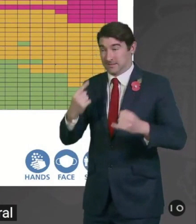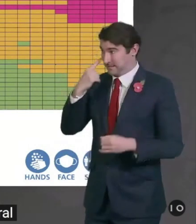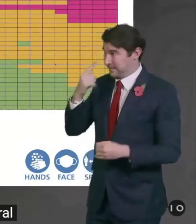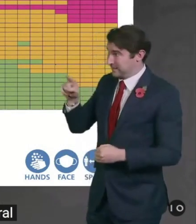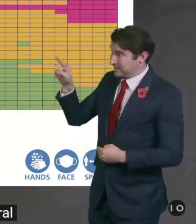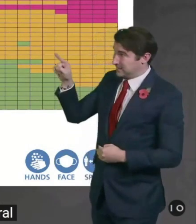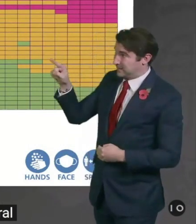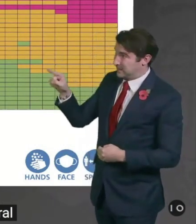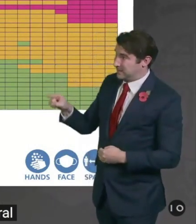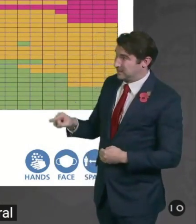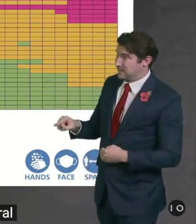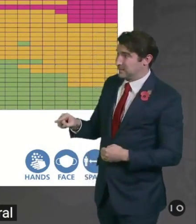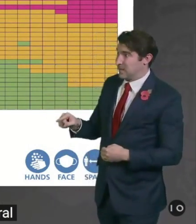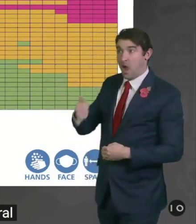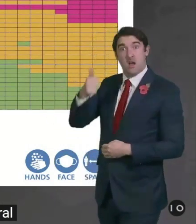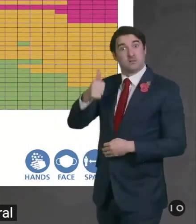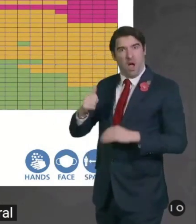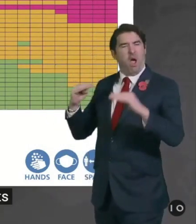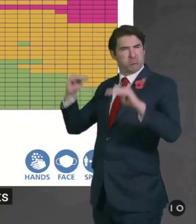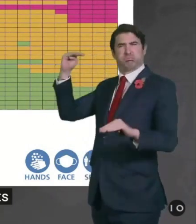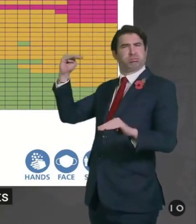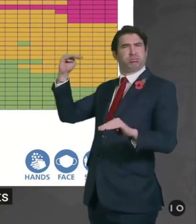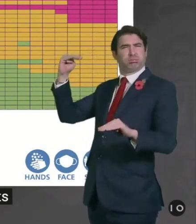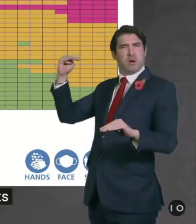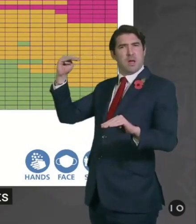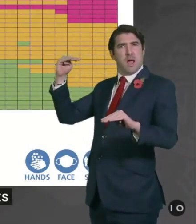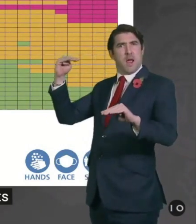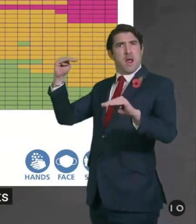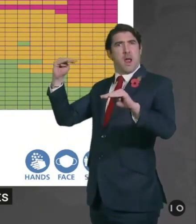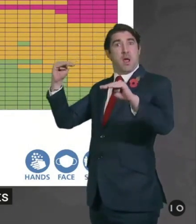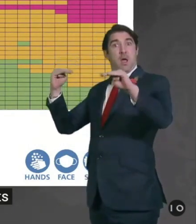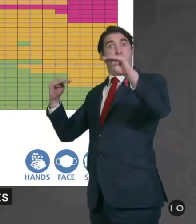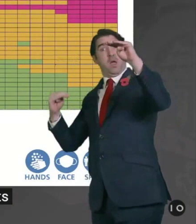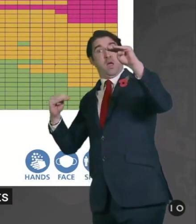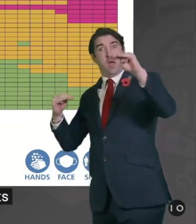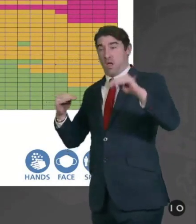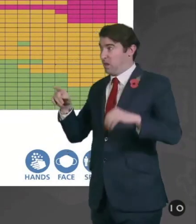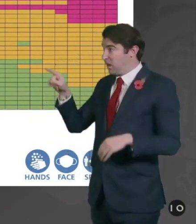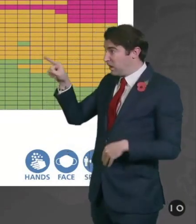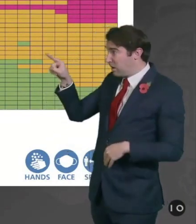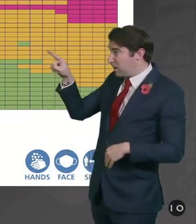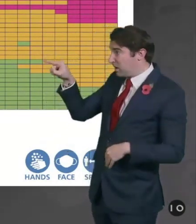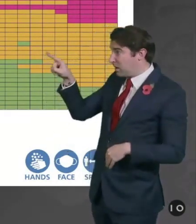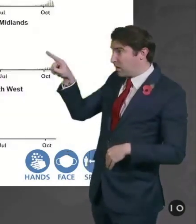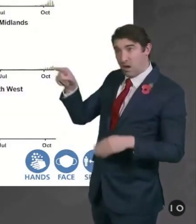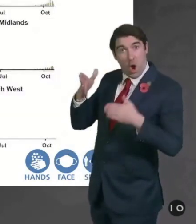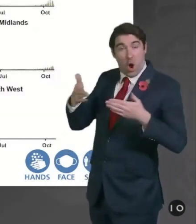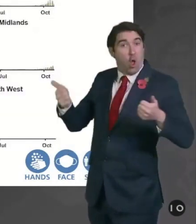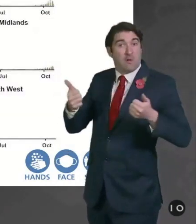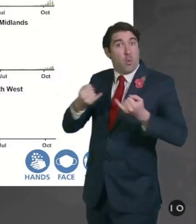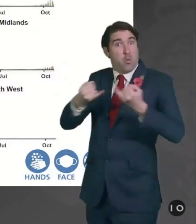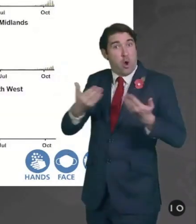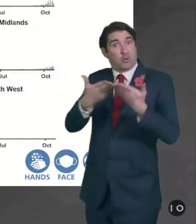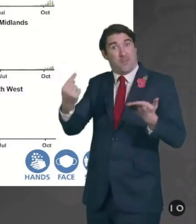hospitals with more inpatients with COVID than we had during the peak in spring. Next slide, please.